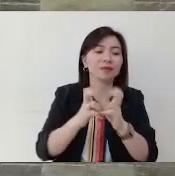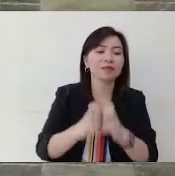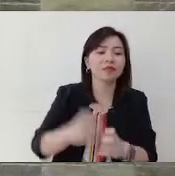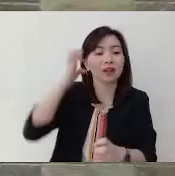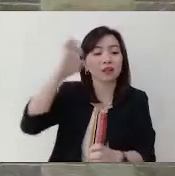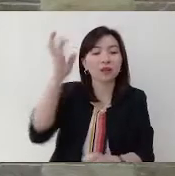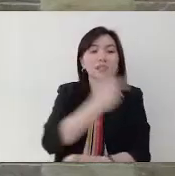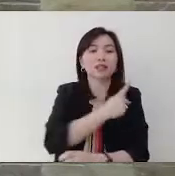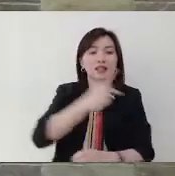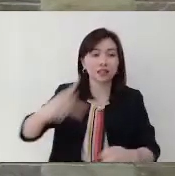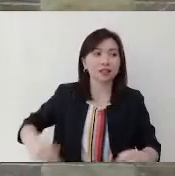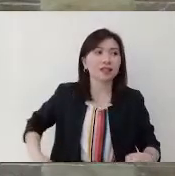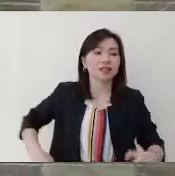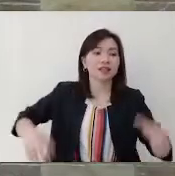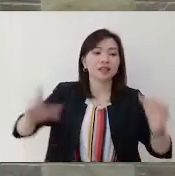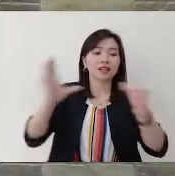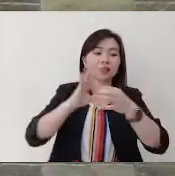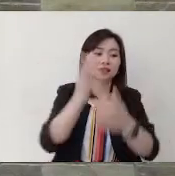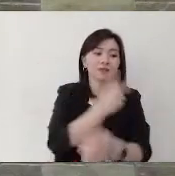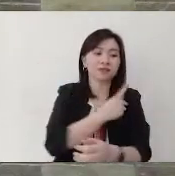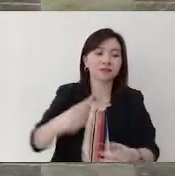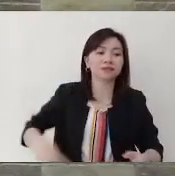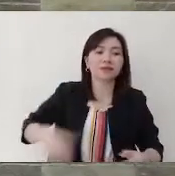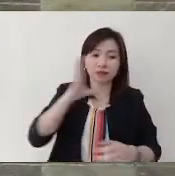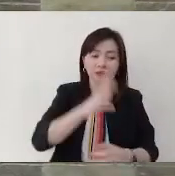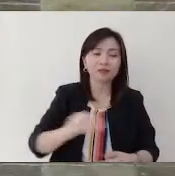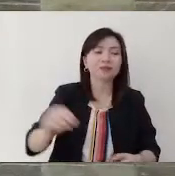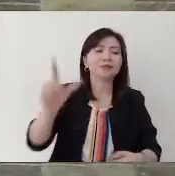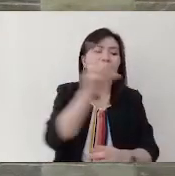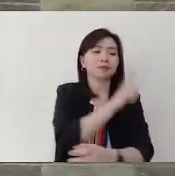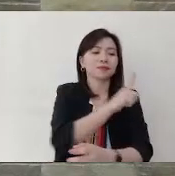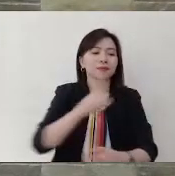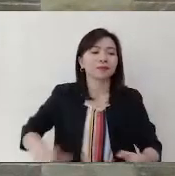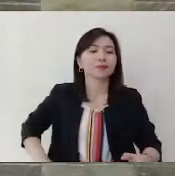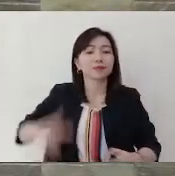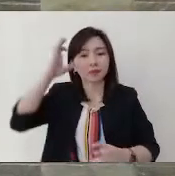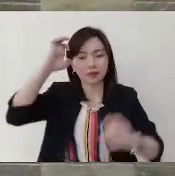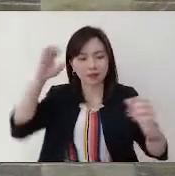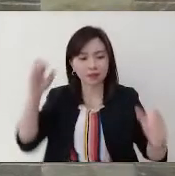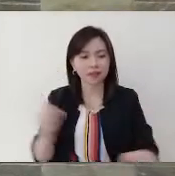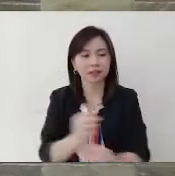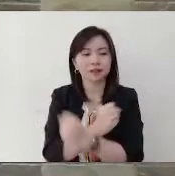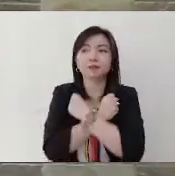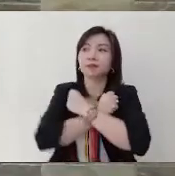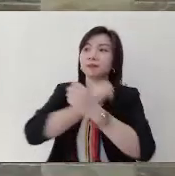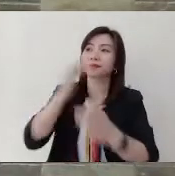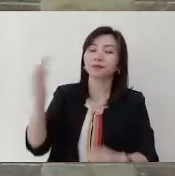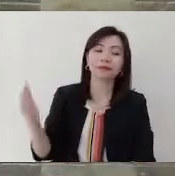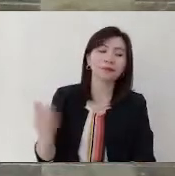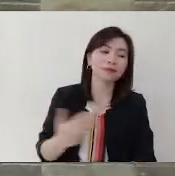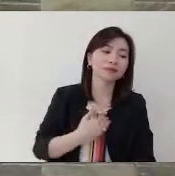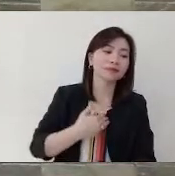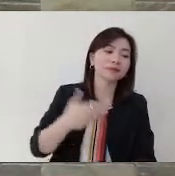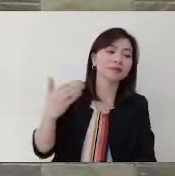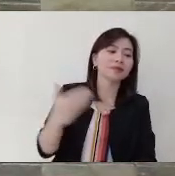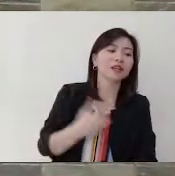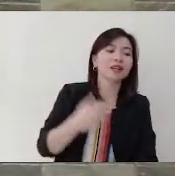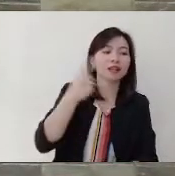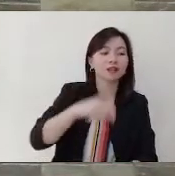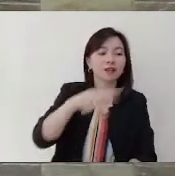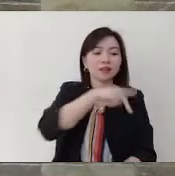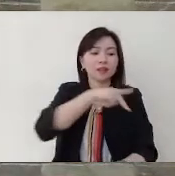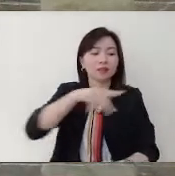Jesus, though He's the King of Kings, the Lord of Lords, He loves me,